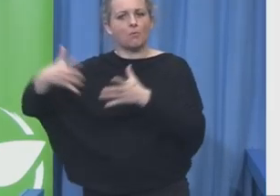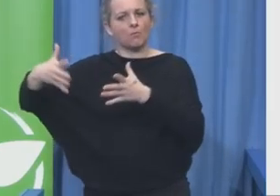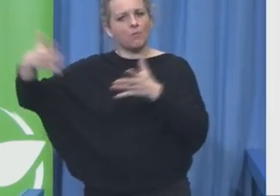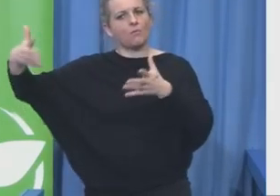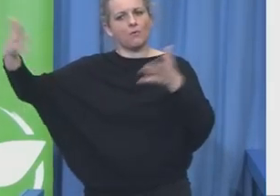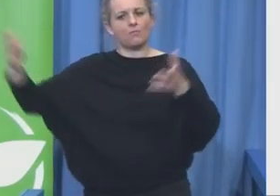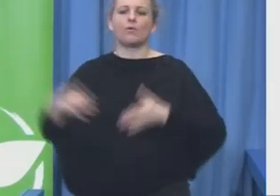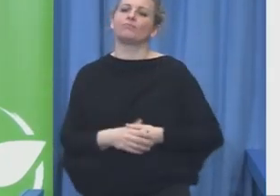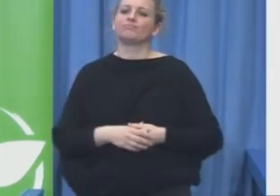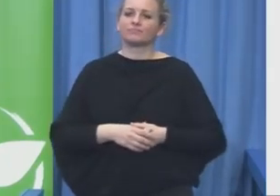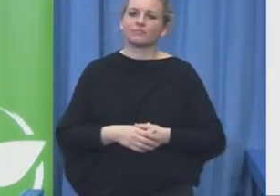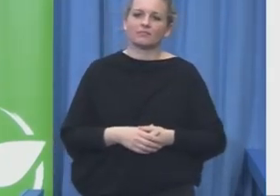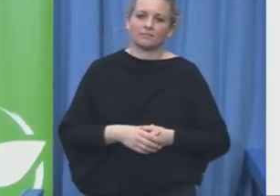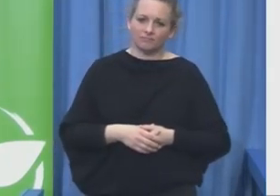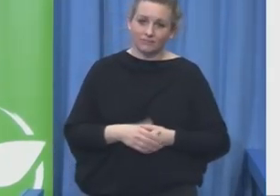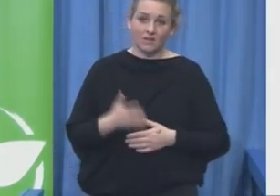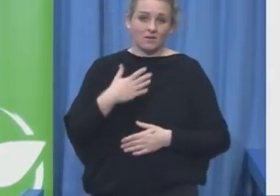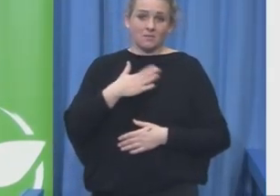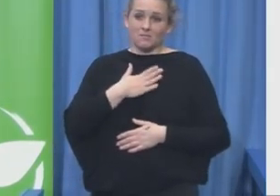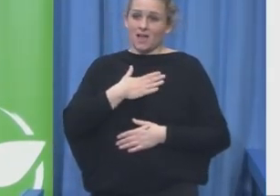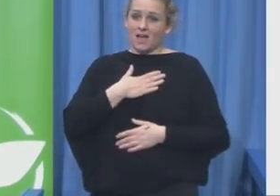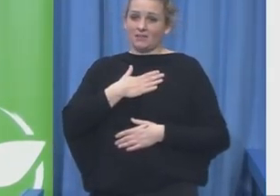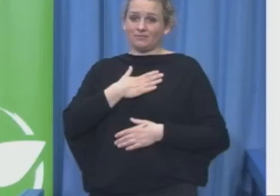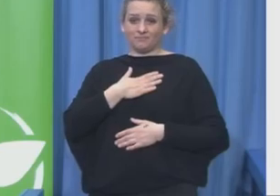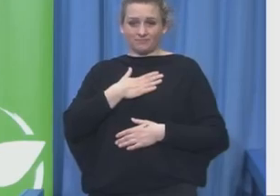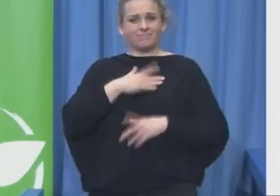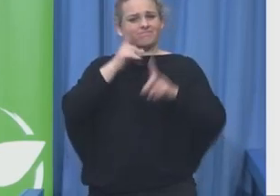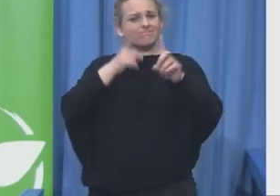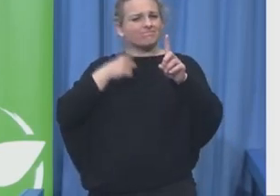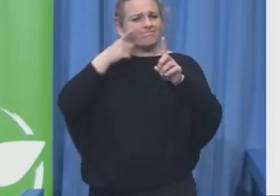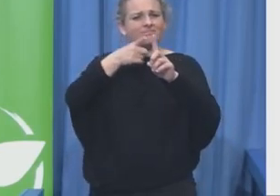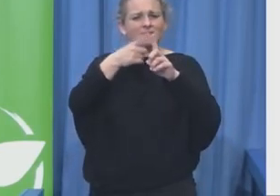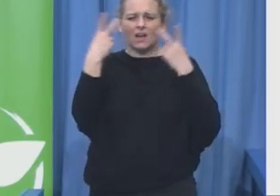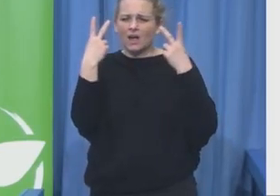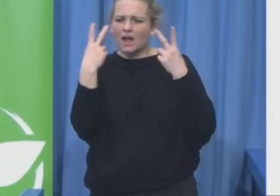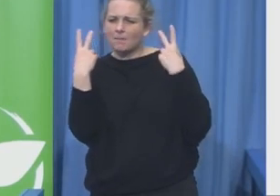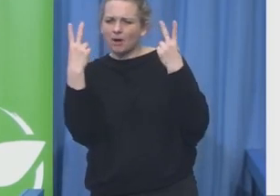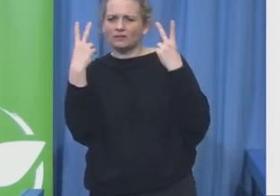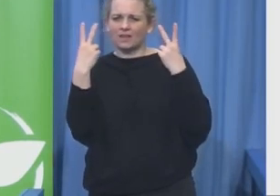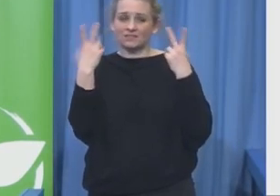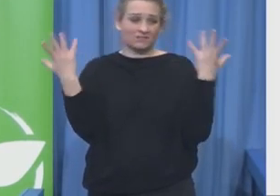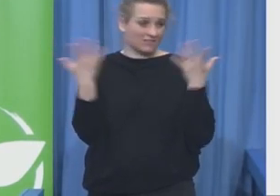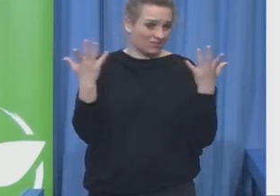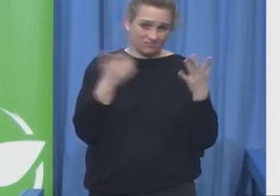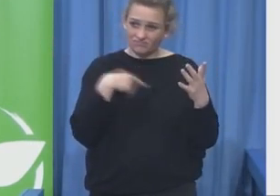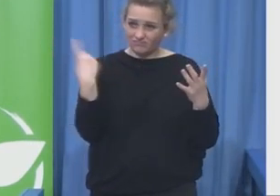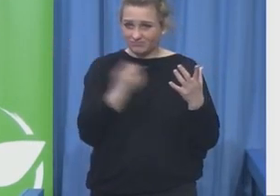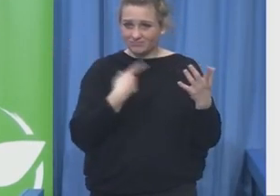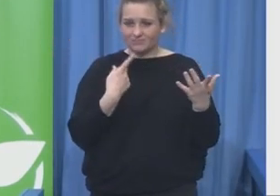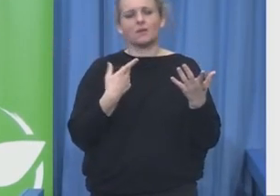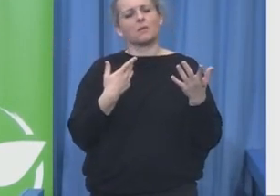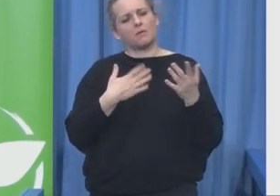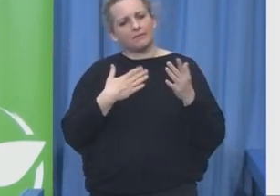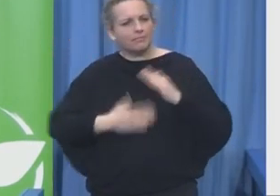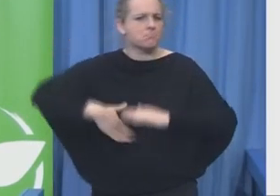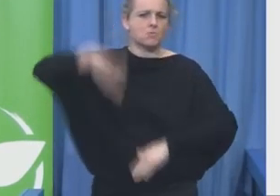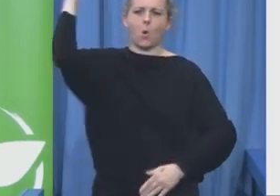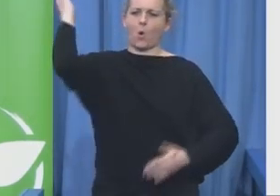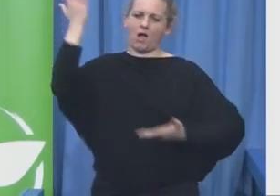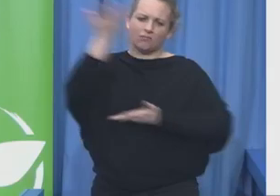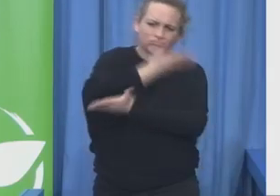good experience, good practices. And the white paper you were talking about before is one of the tools that we use to communicate